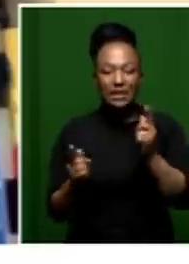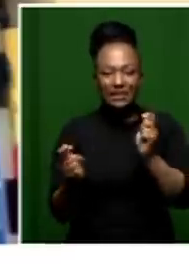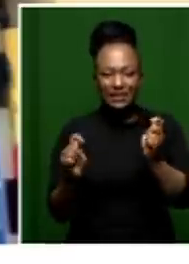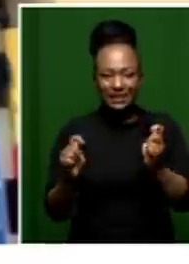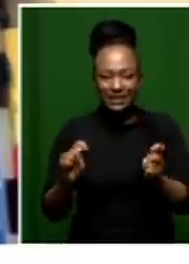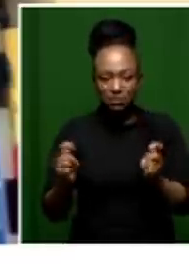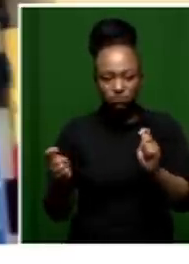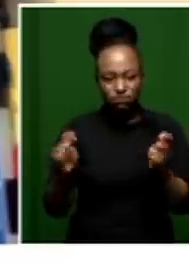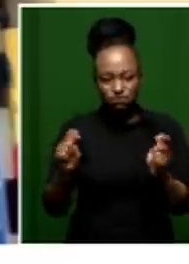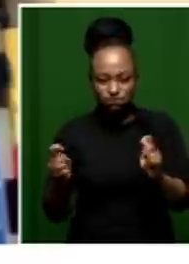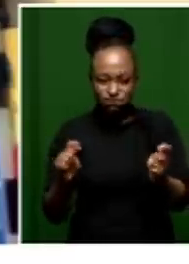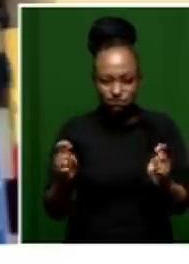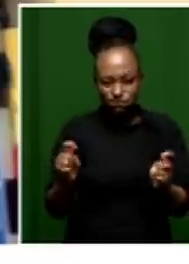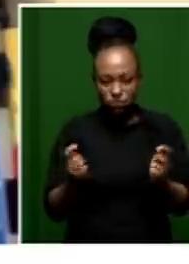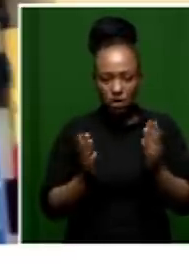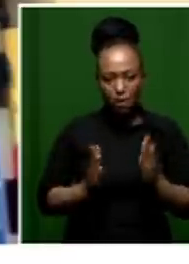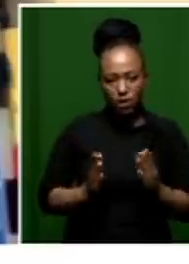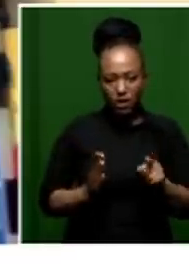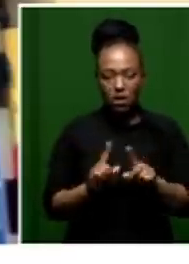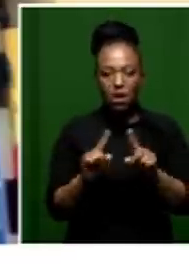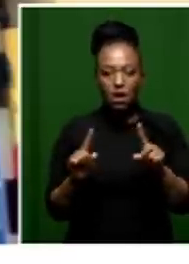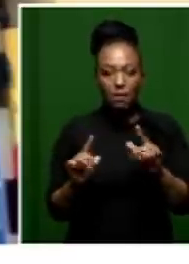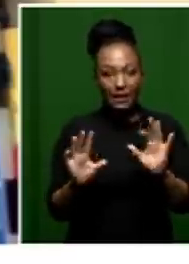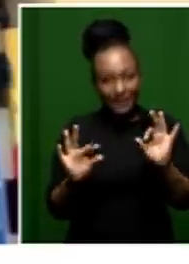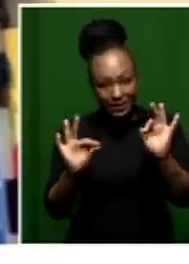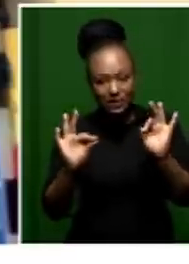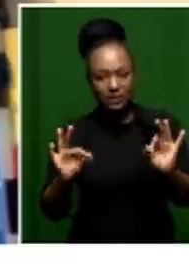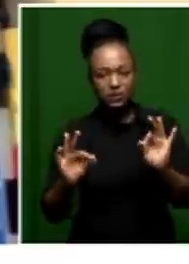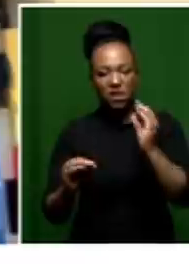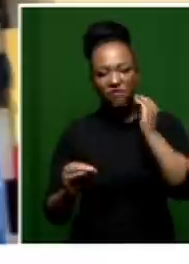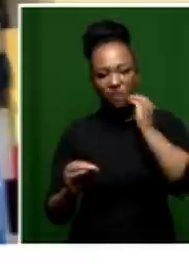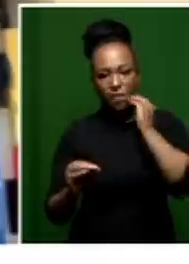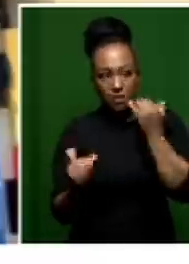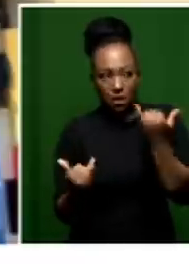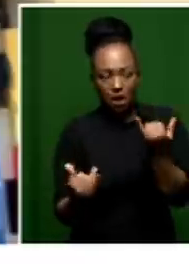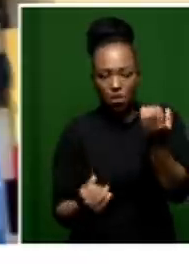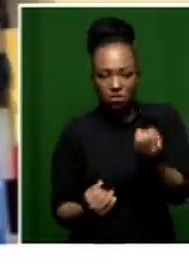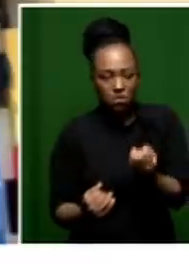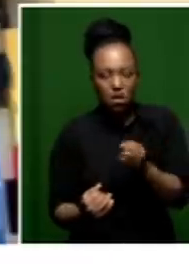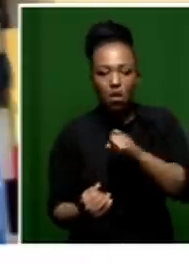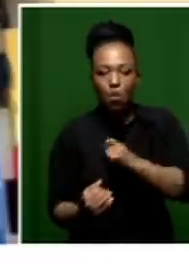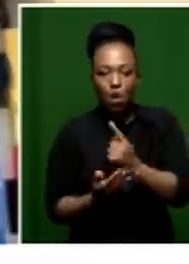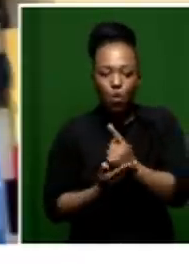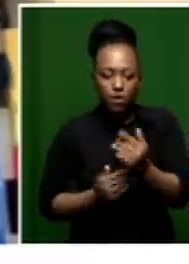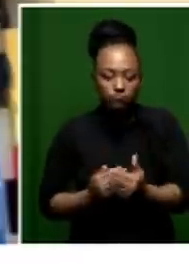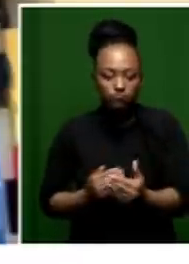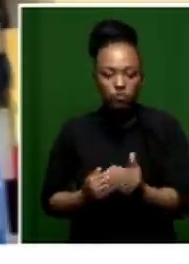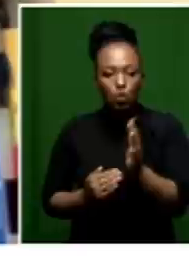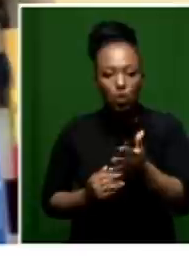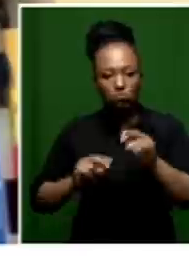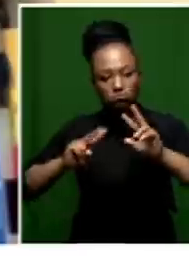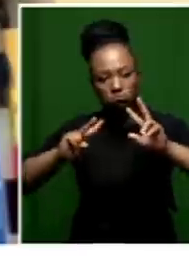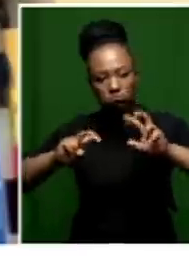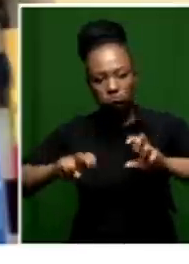yeah, but we do not have the exactly information, because it will take a couple of weeks to develop